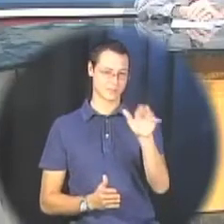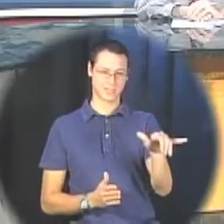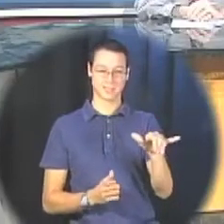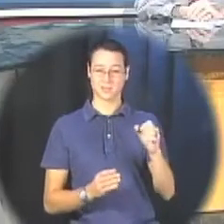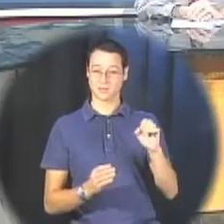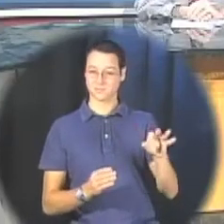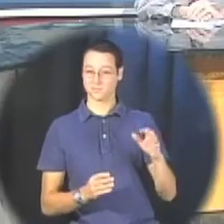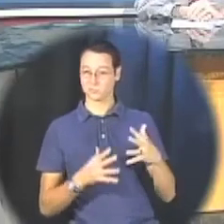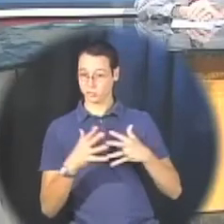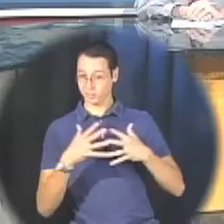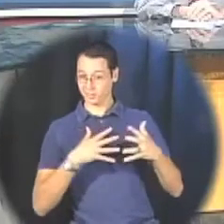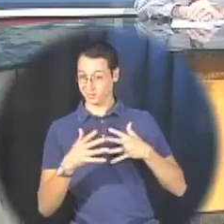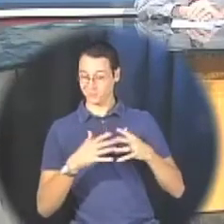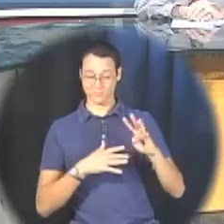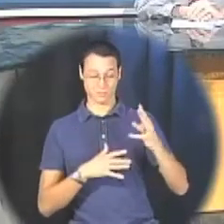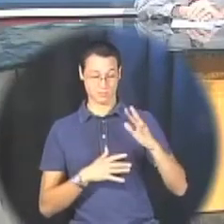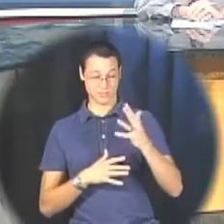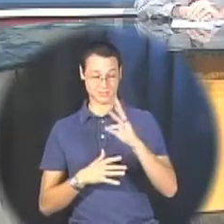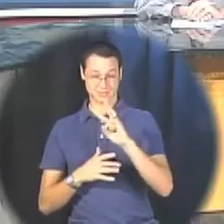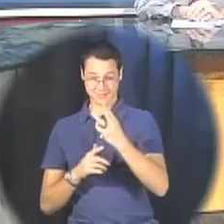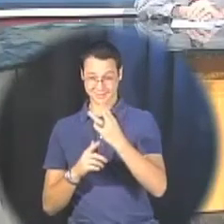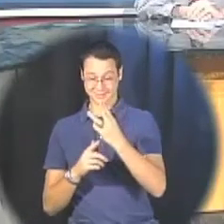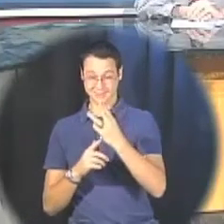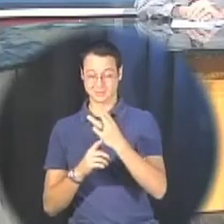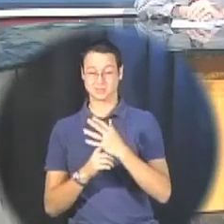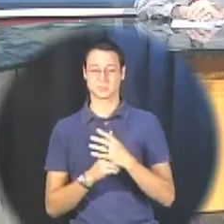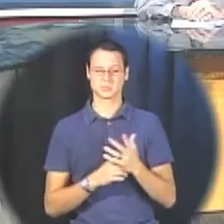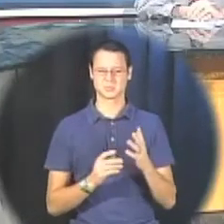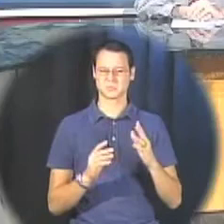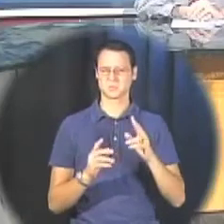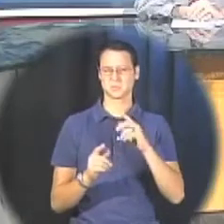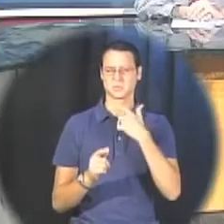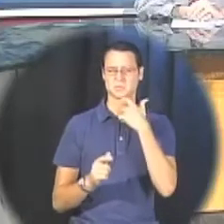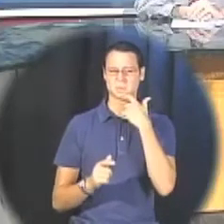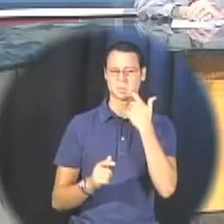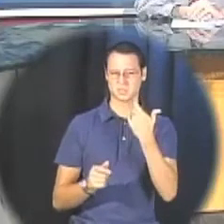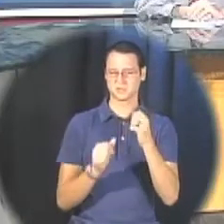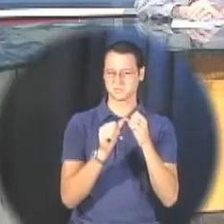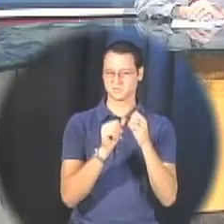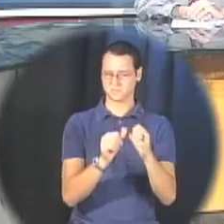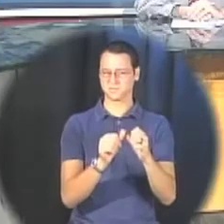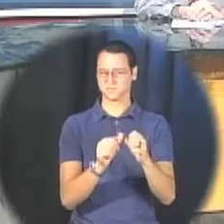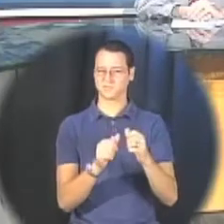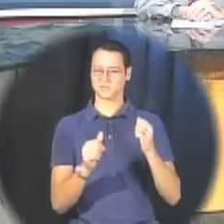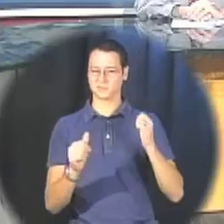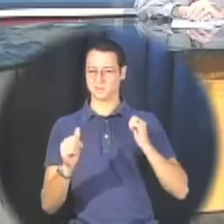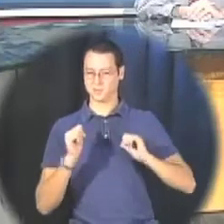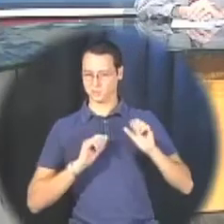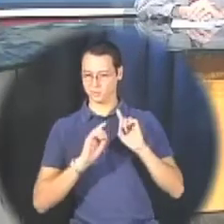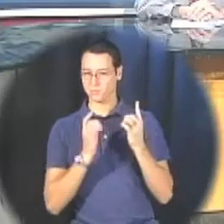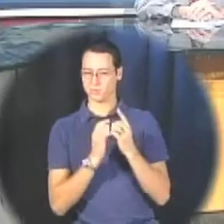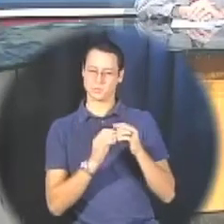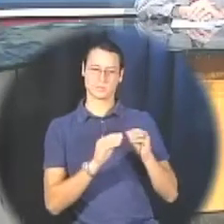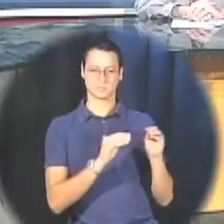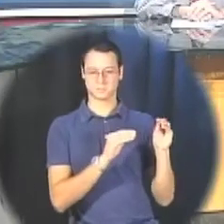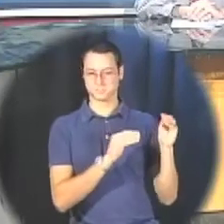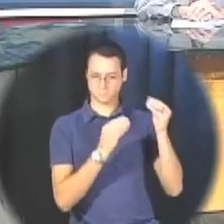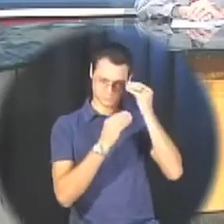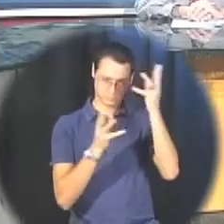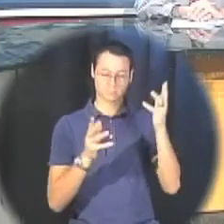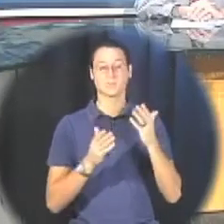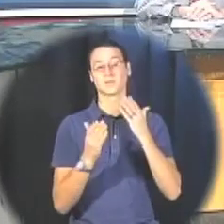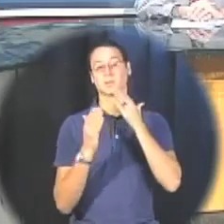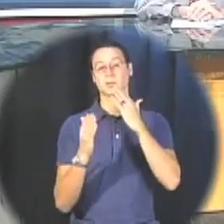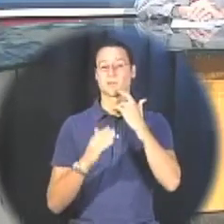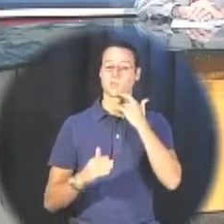4th, 5th, and 6th. Students and teachers, please stay tuned for a video from our Boone Theater Department. Thank you, everyone, for watching BBC